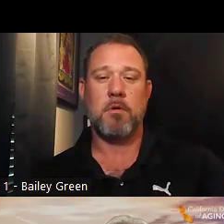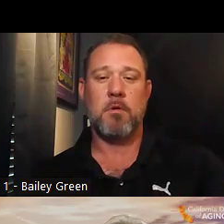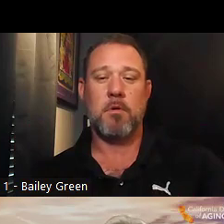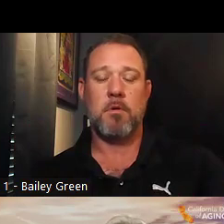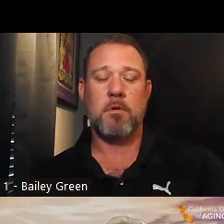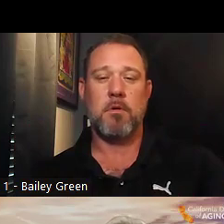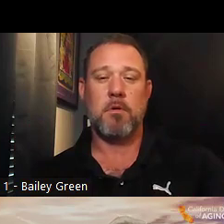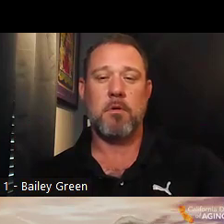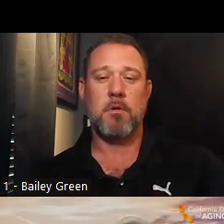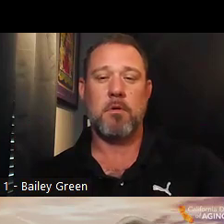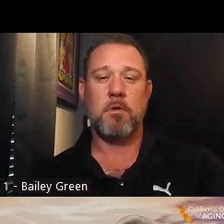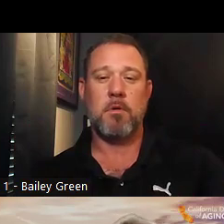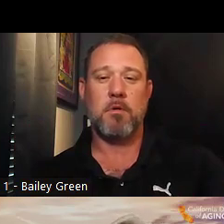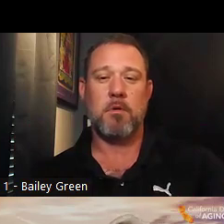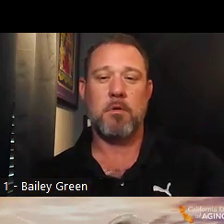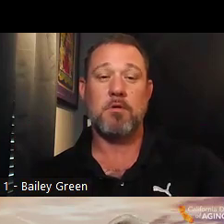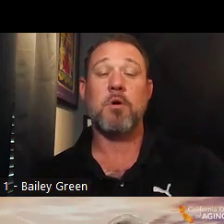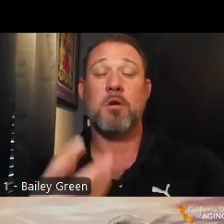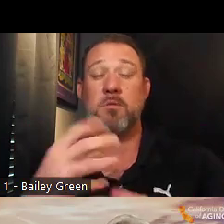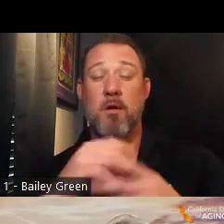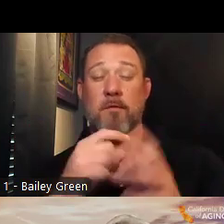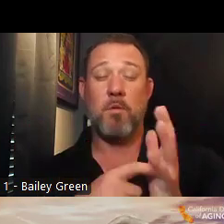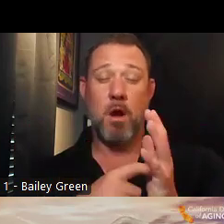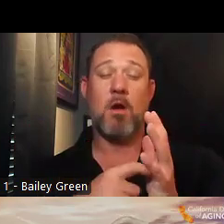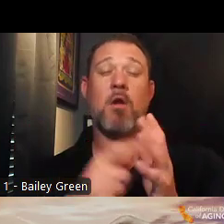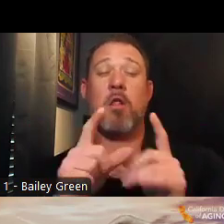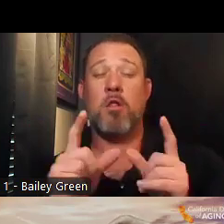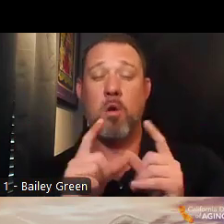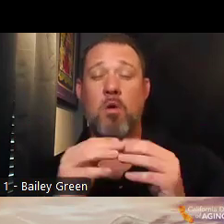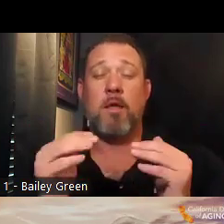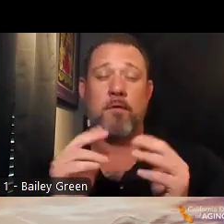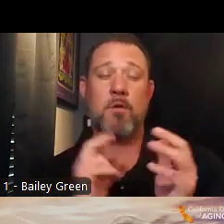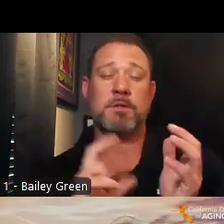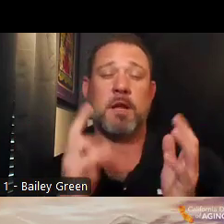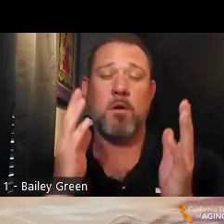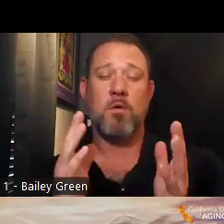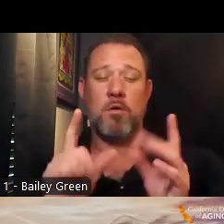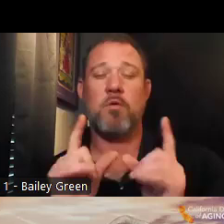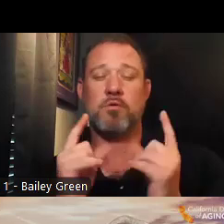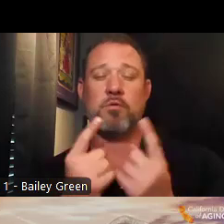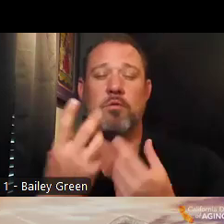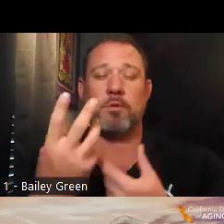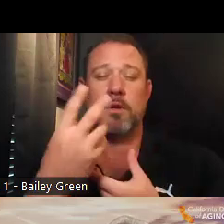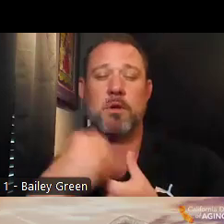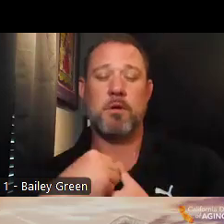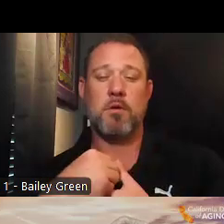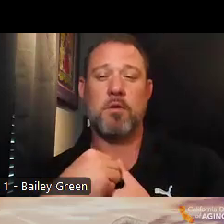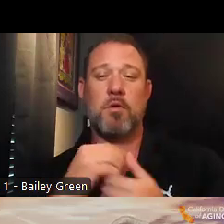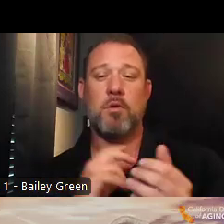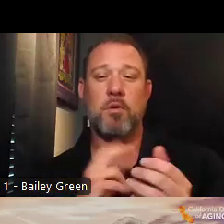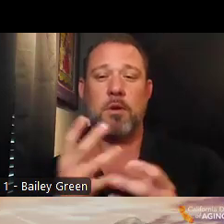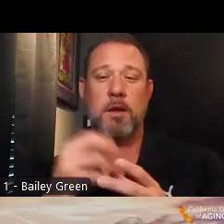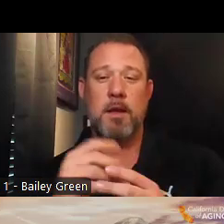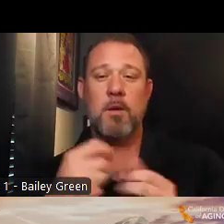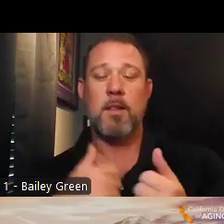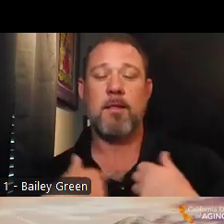part of the required engagement at the local level with stakeholders, those groups include engaging with those with